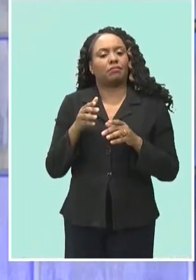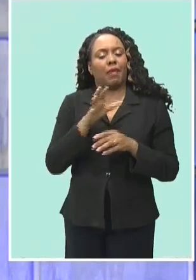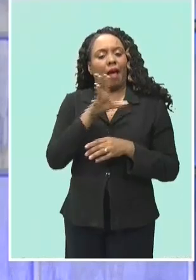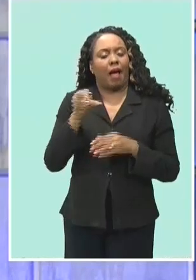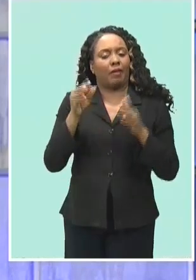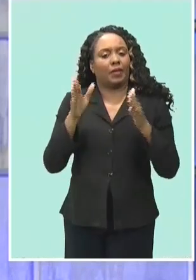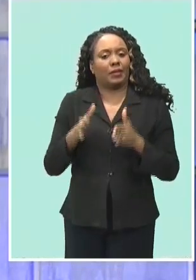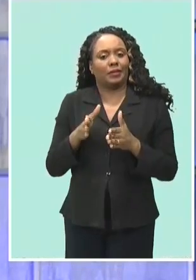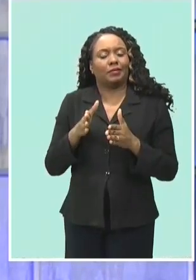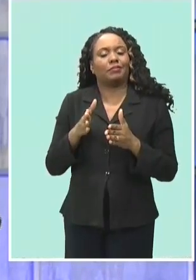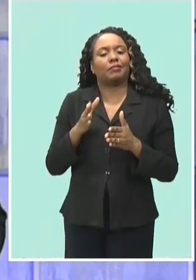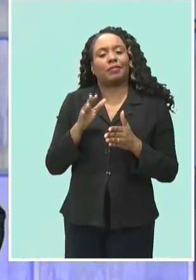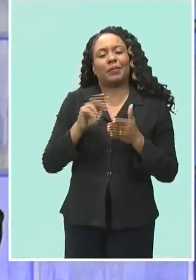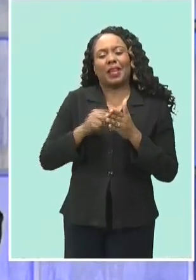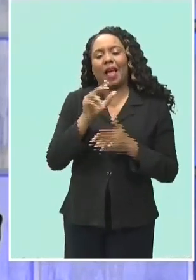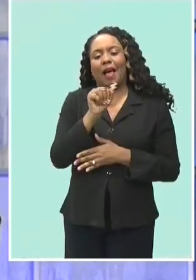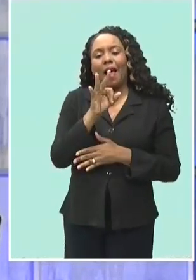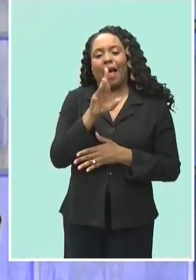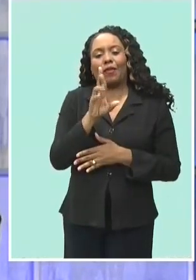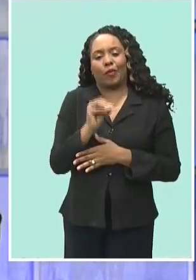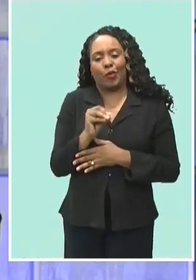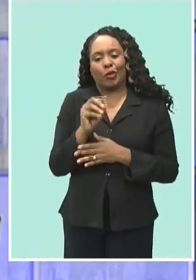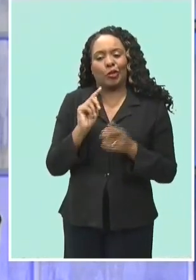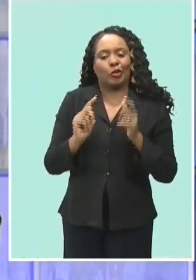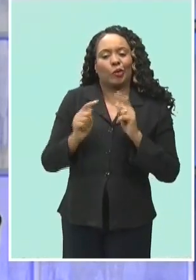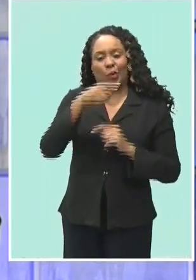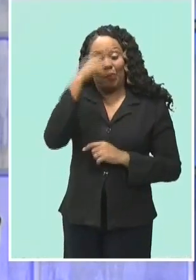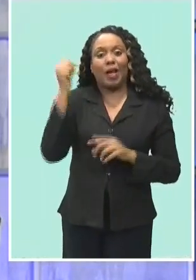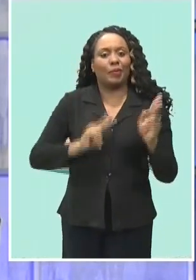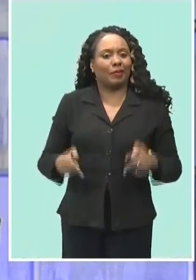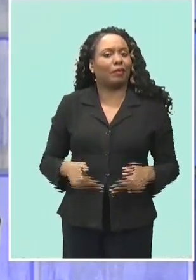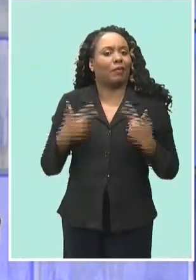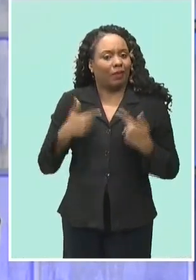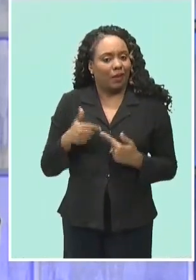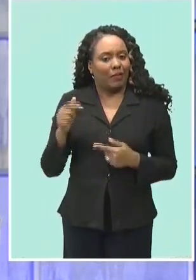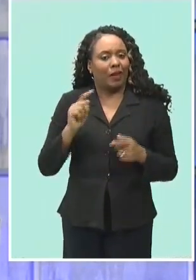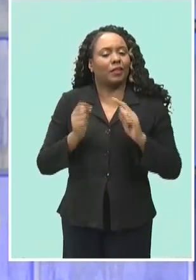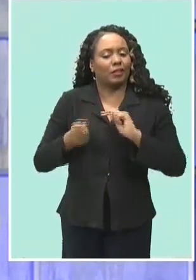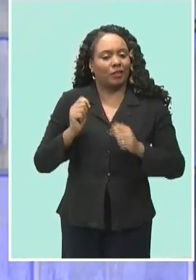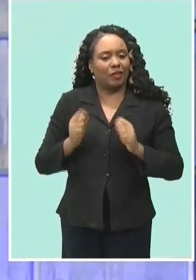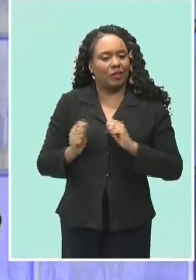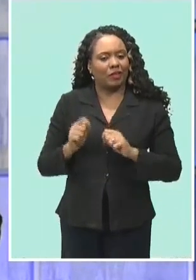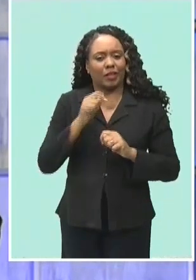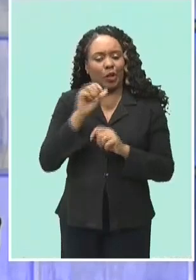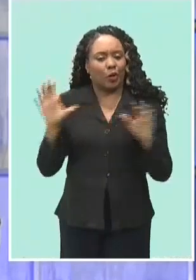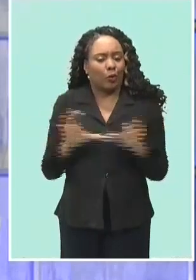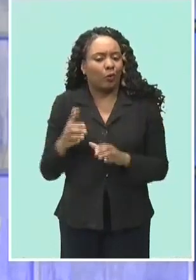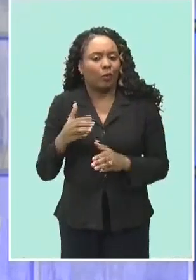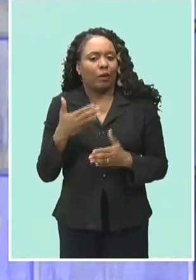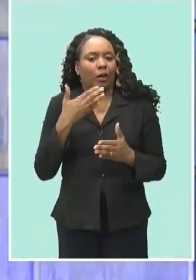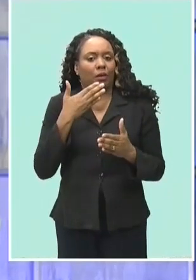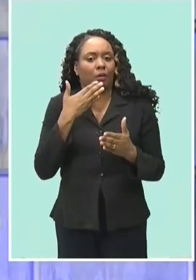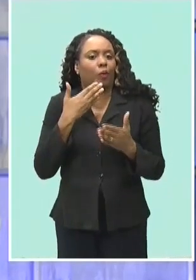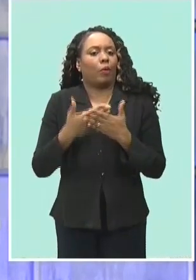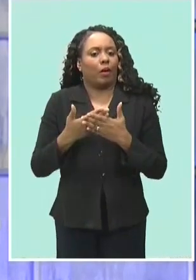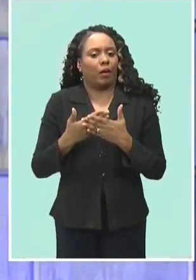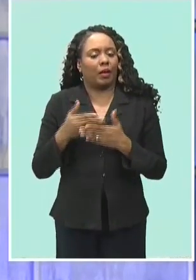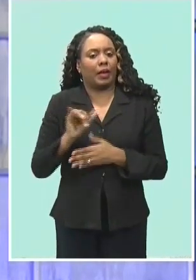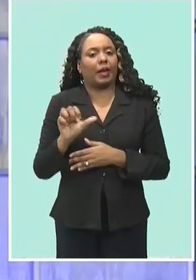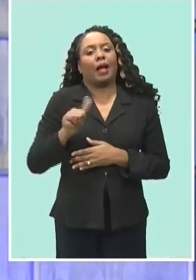the comment while speaking at Emancipation celebrations at the Diplomatic Center in St. Anne's over the weekend. He suggested the observance